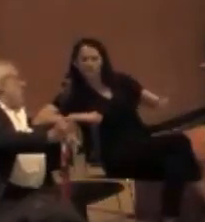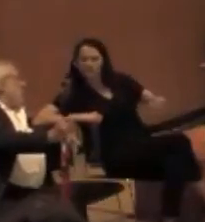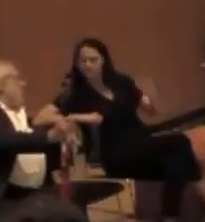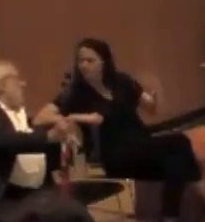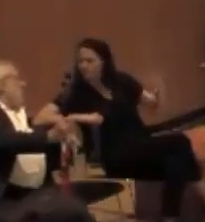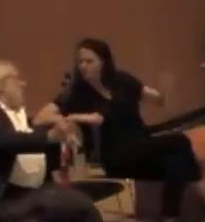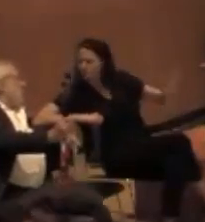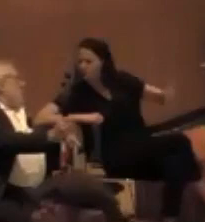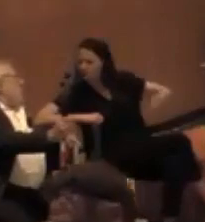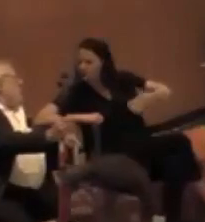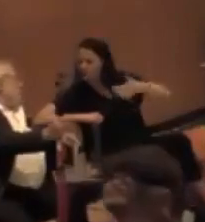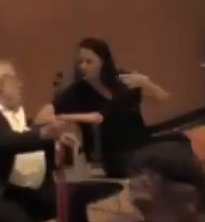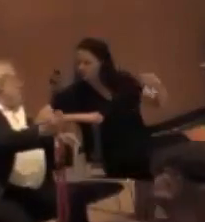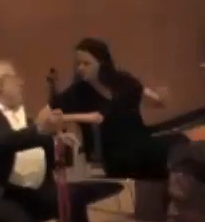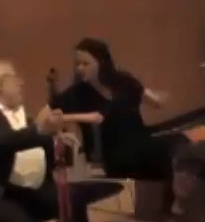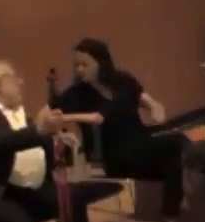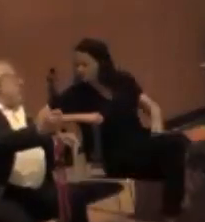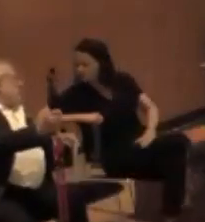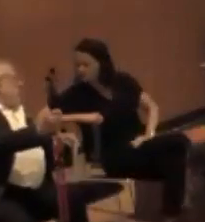or